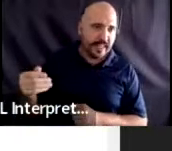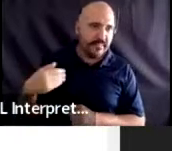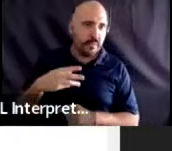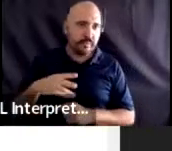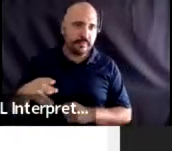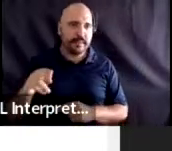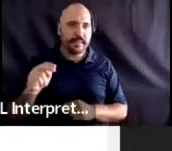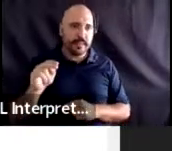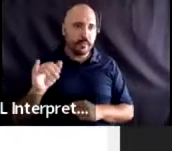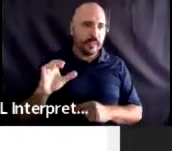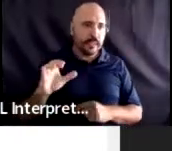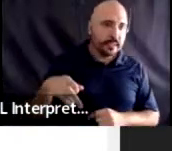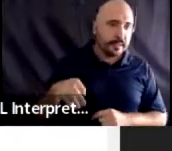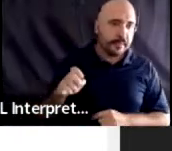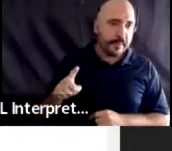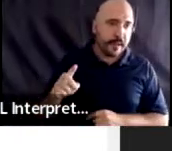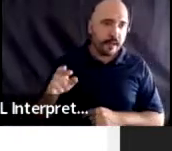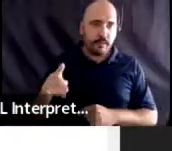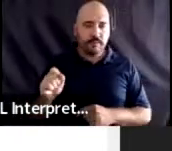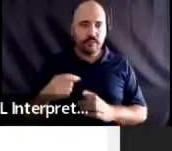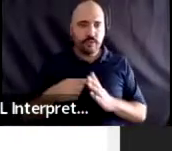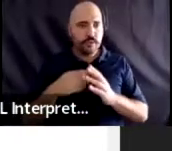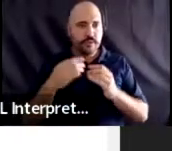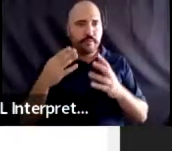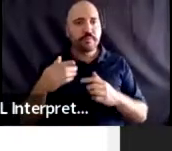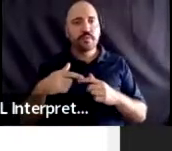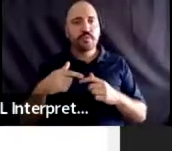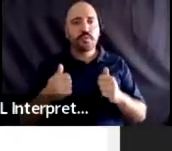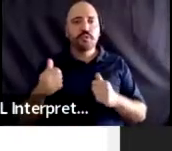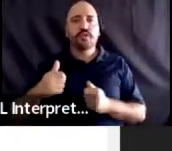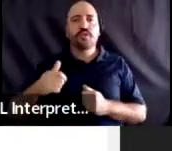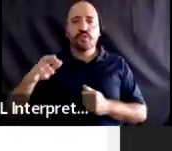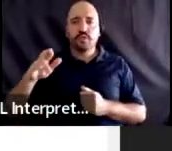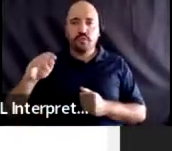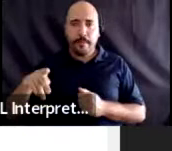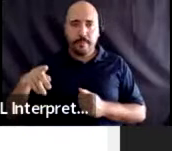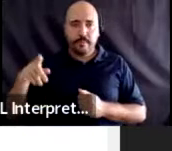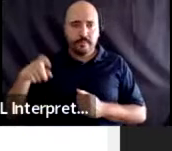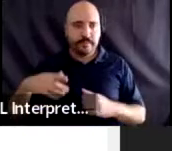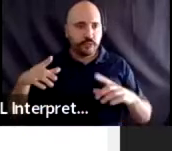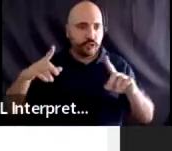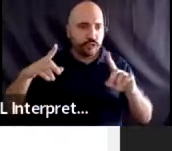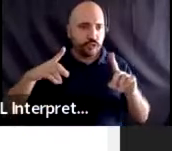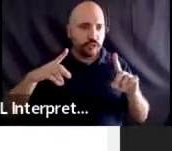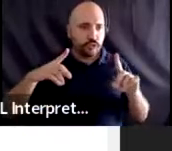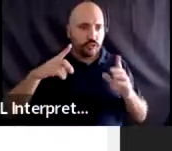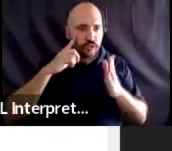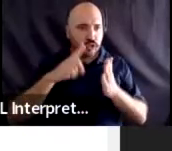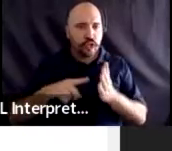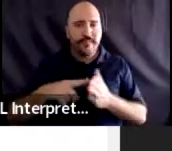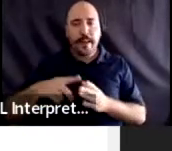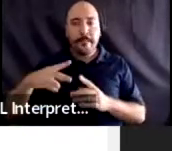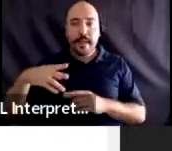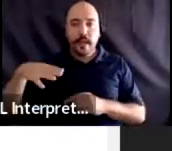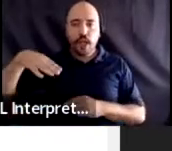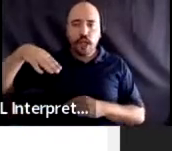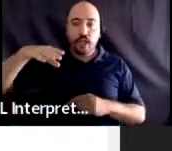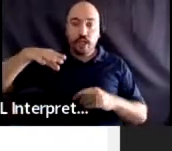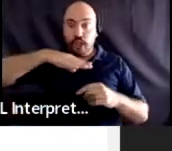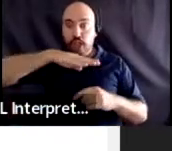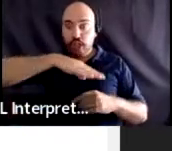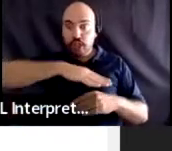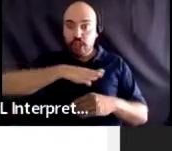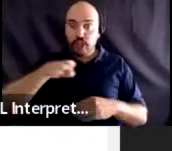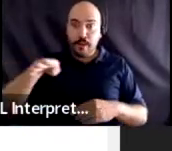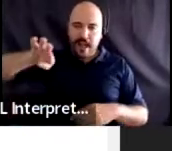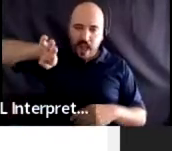you information about which pedestrian ramps have been surveyed. Those are curb cuts.